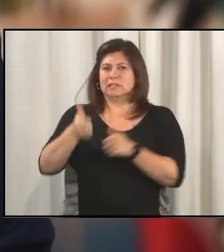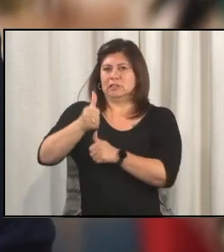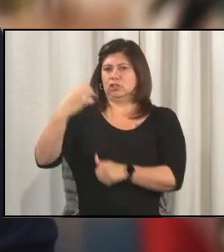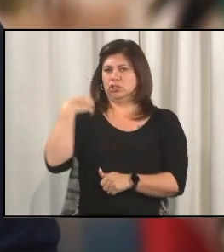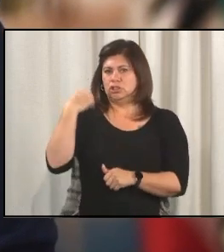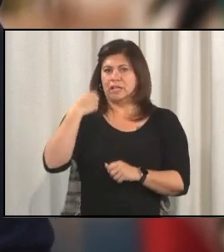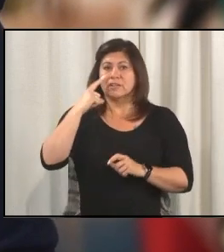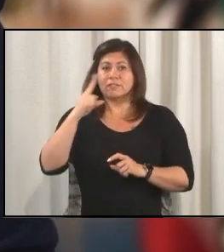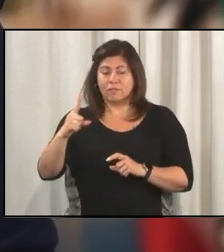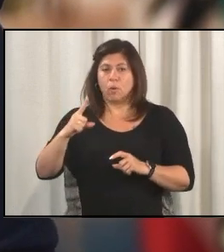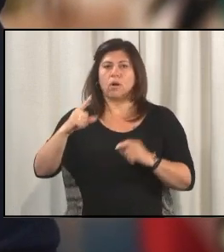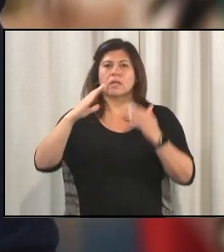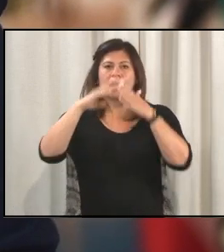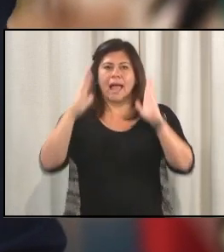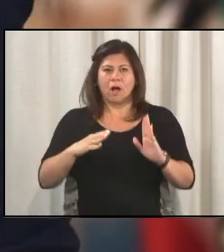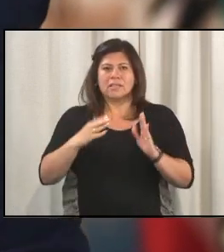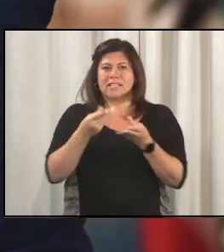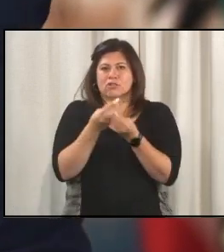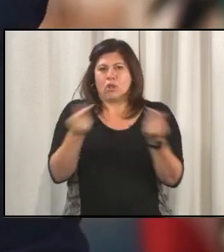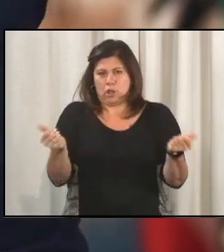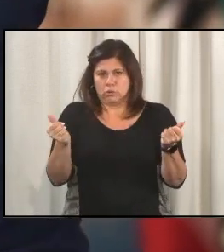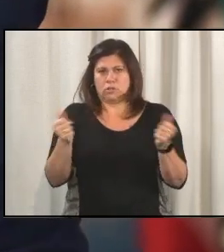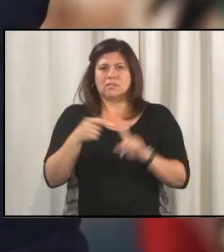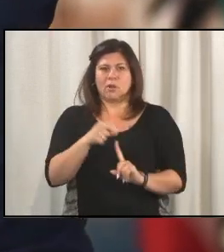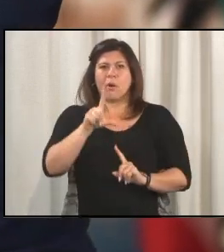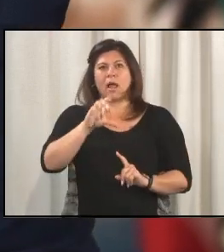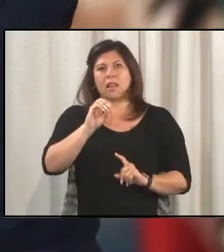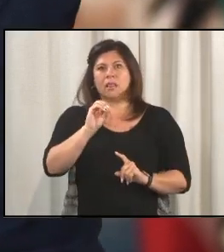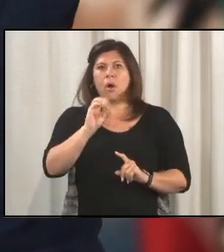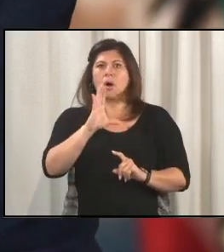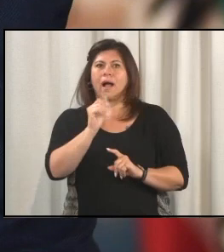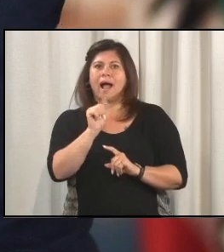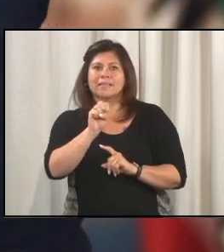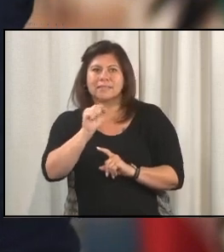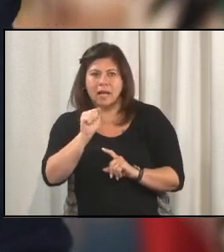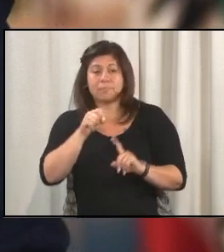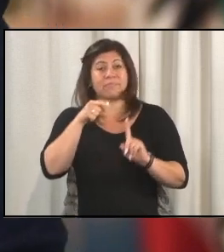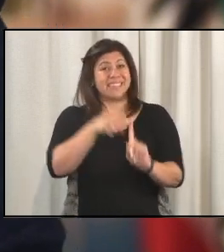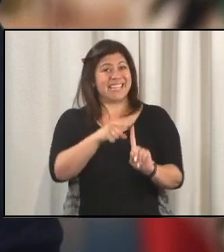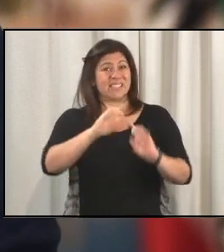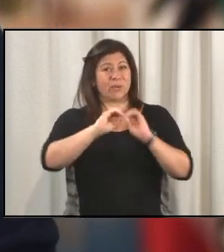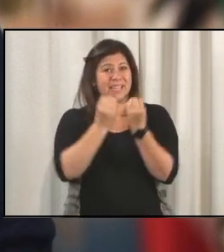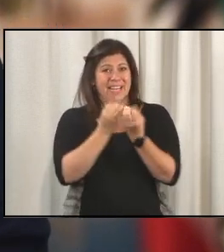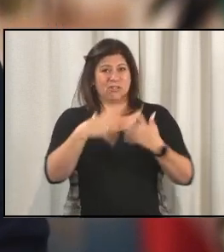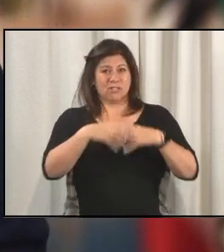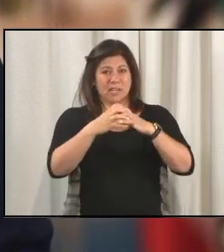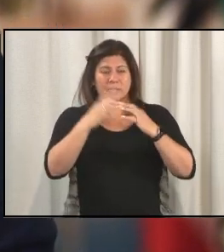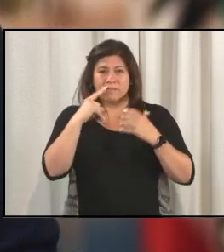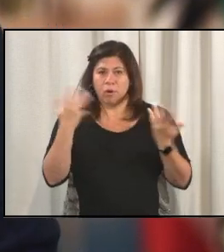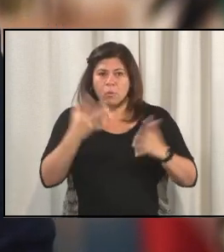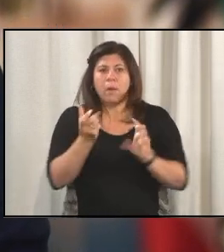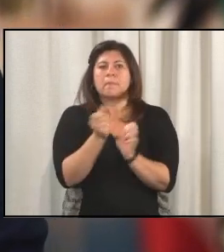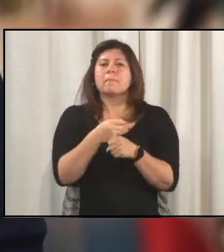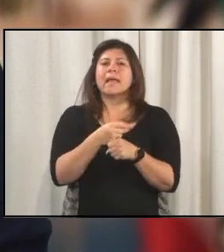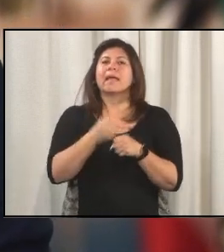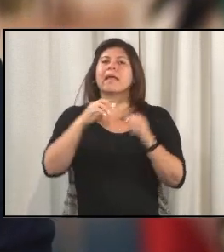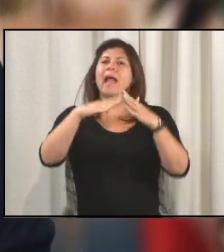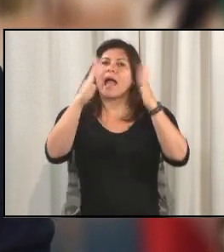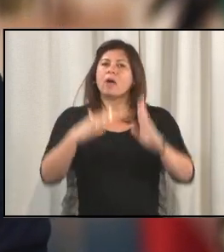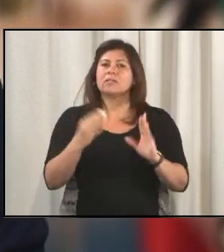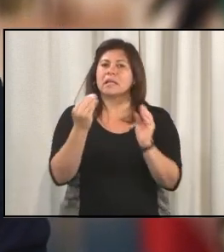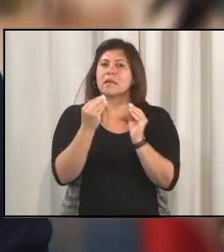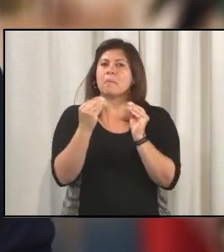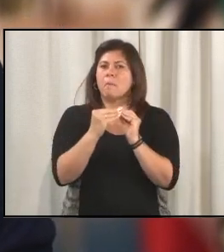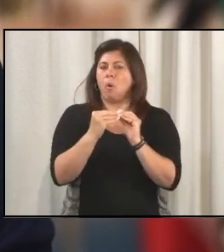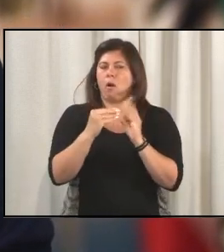Housing Solutions Agency, or called La Casa. This agency was created to make housing more affordable, help people stay in